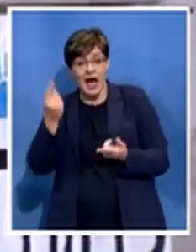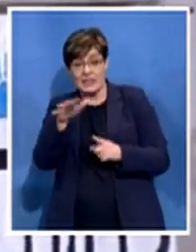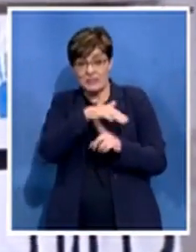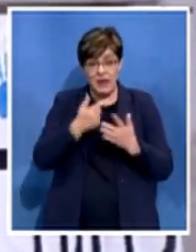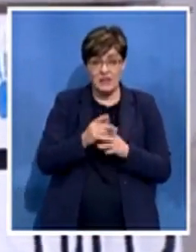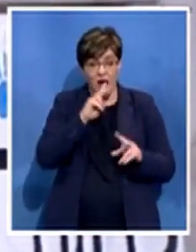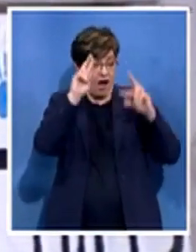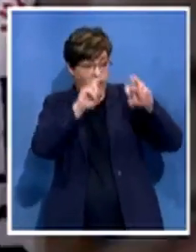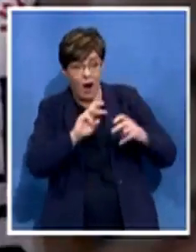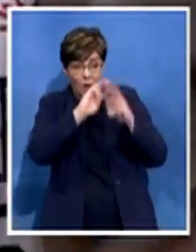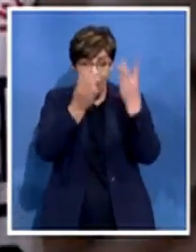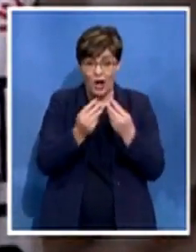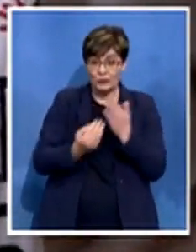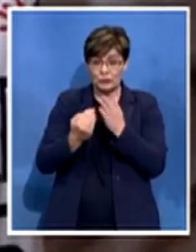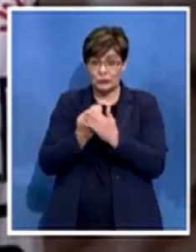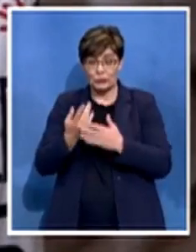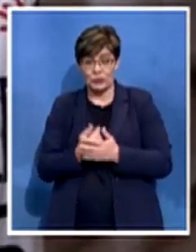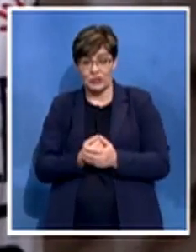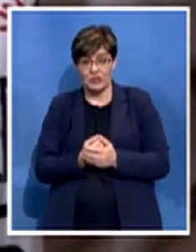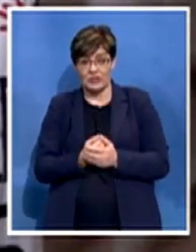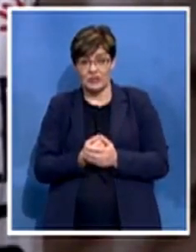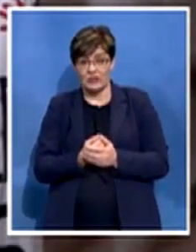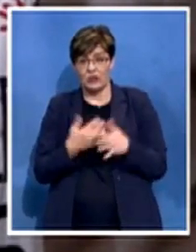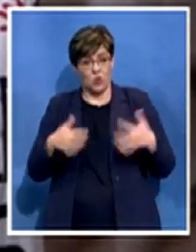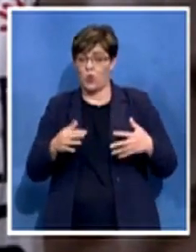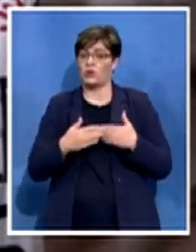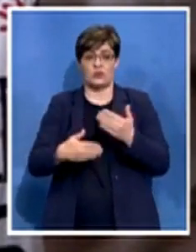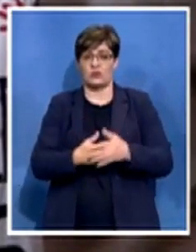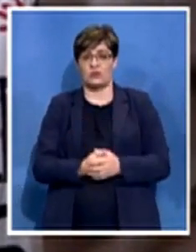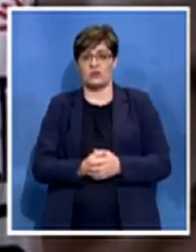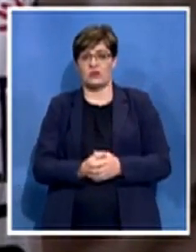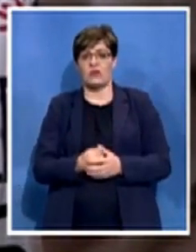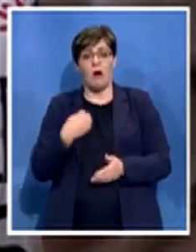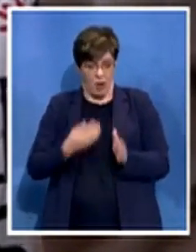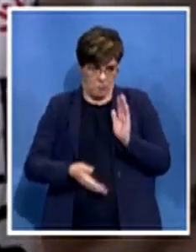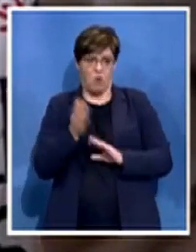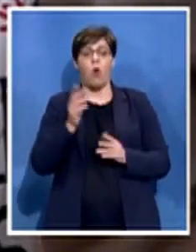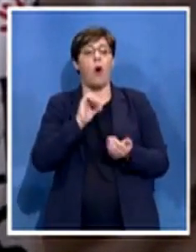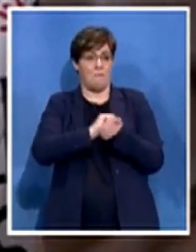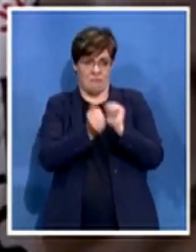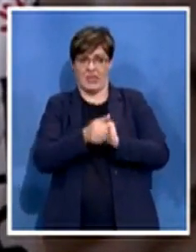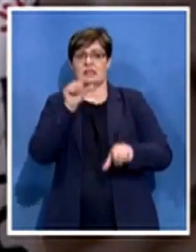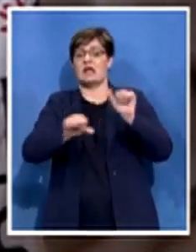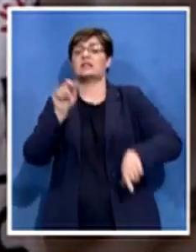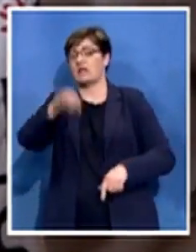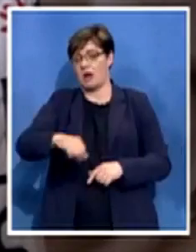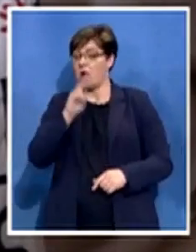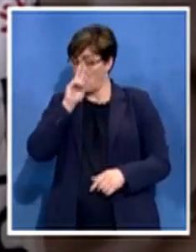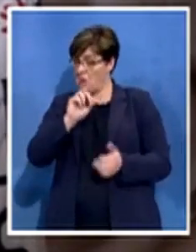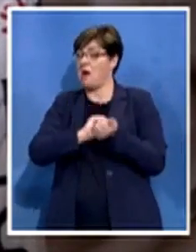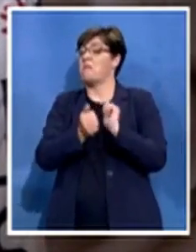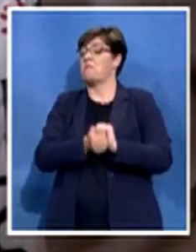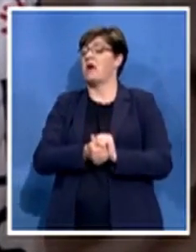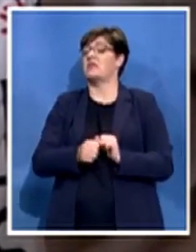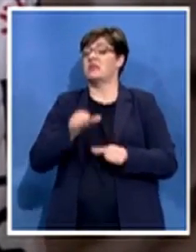of, and so on. I will go further with my math and science, because it seems like math and science have many opportunities that you can do. You want,